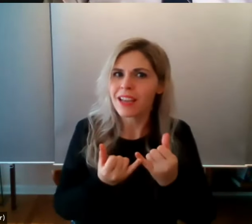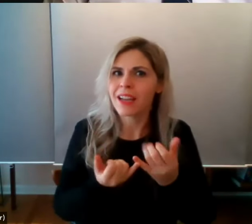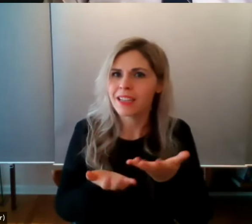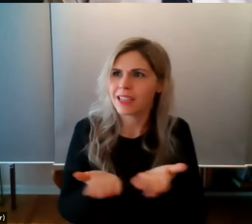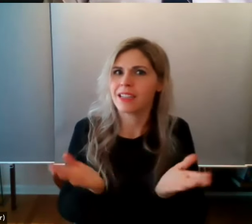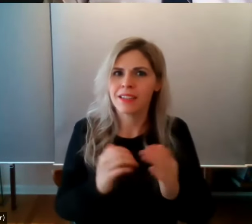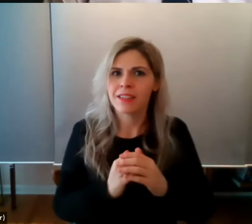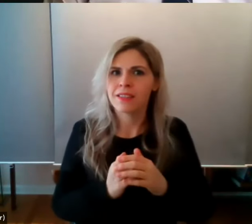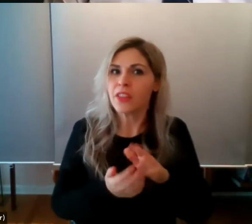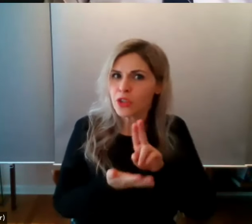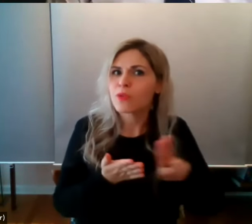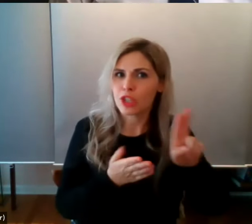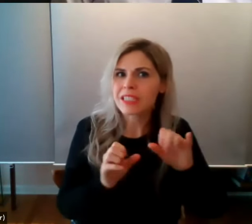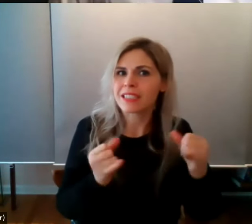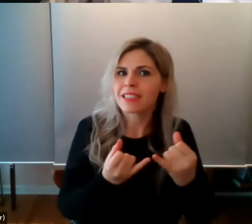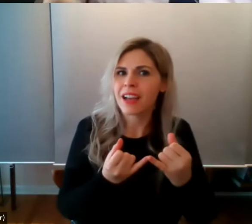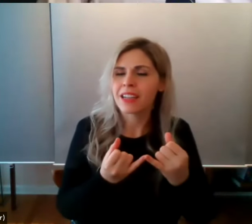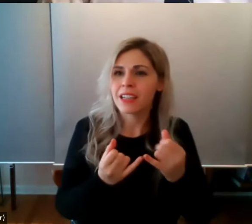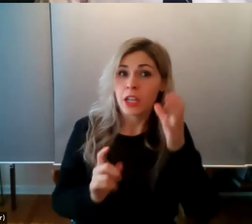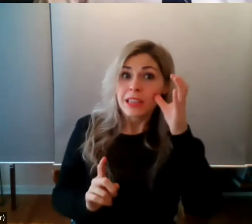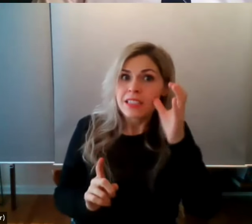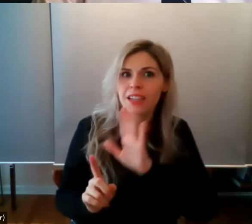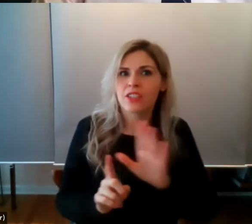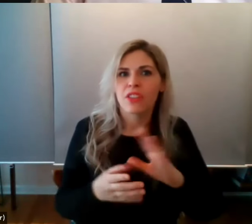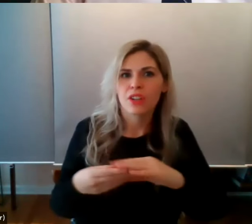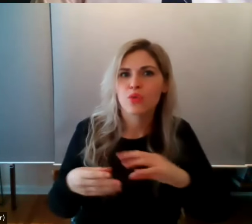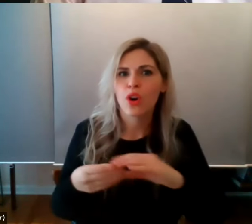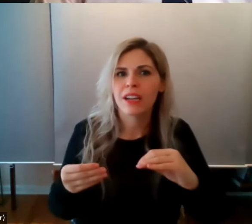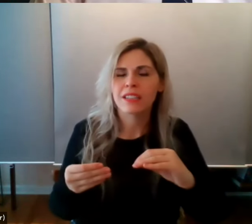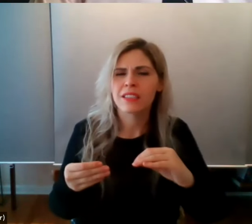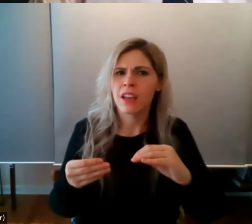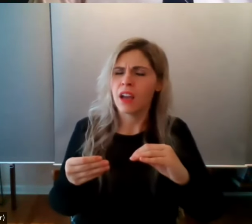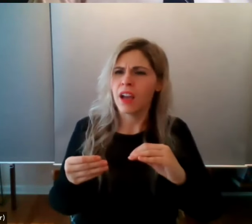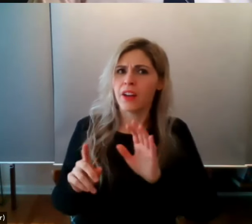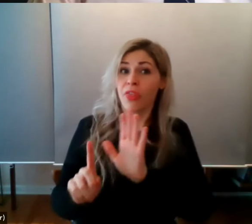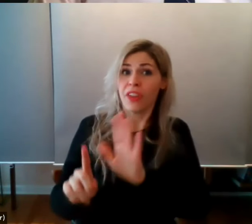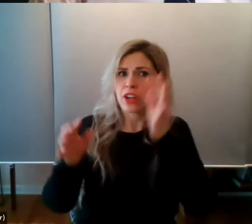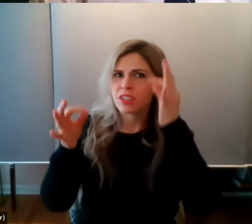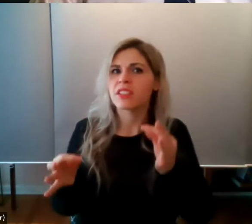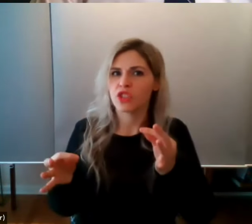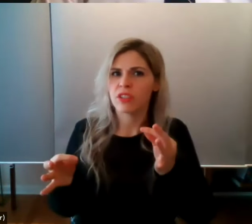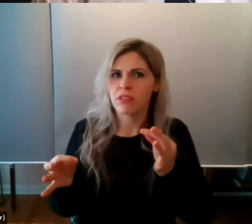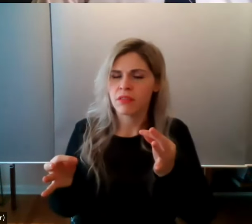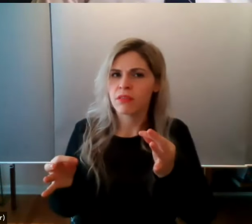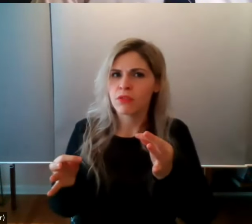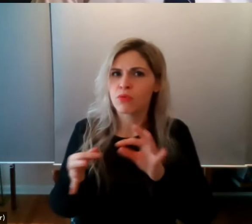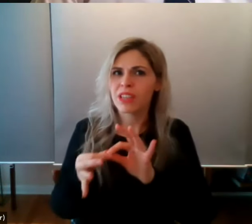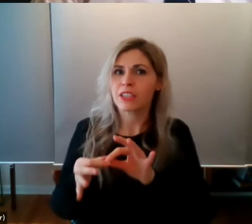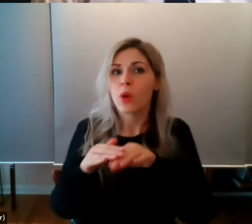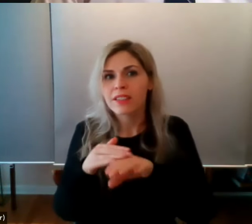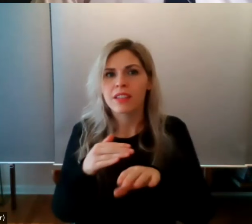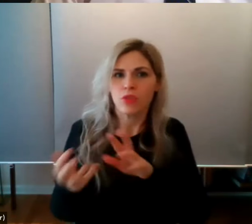and listening to their voices and allowing them to make the decisions about inclusion and accessibility is really important,